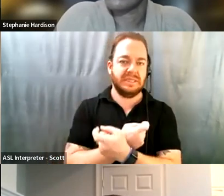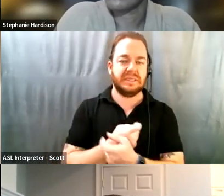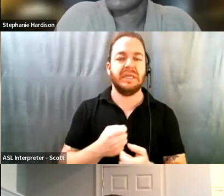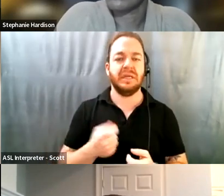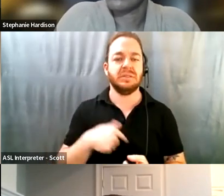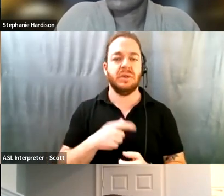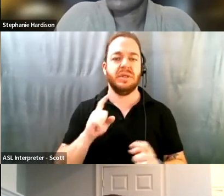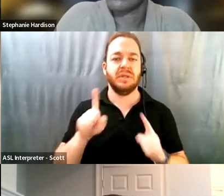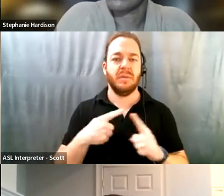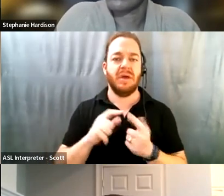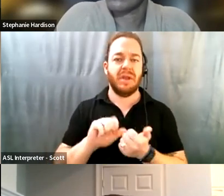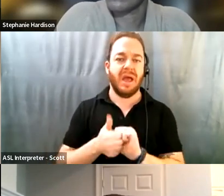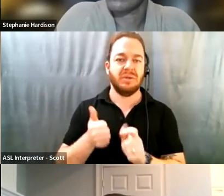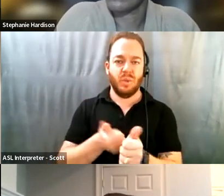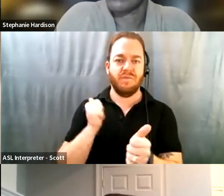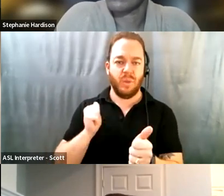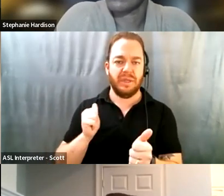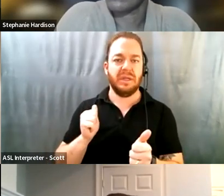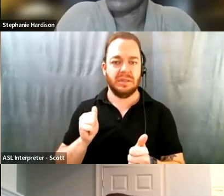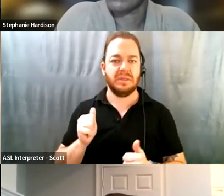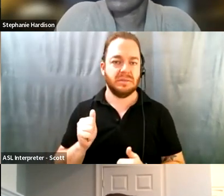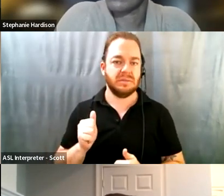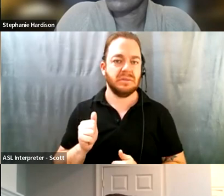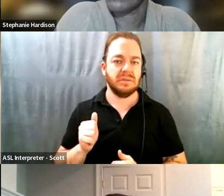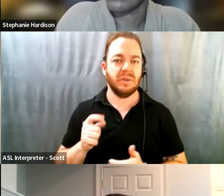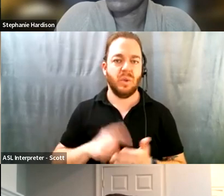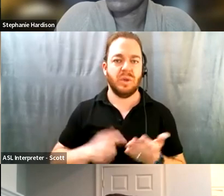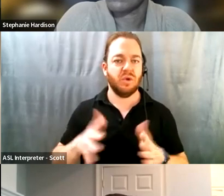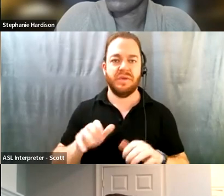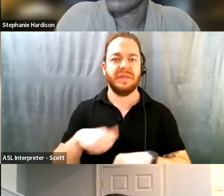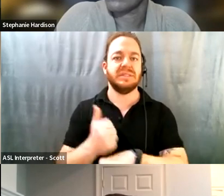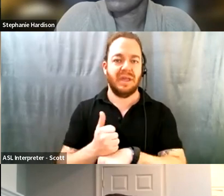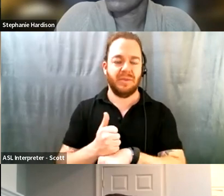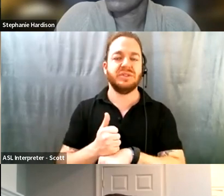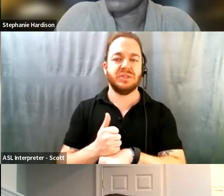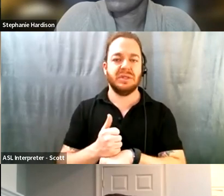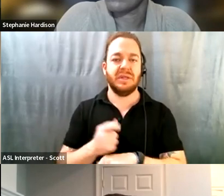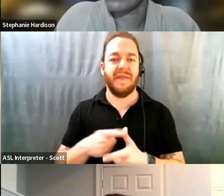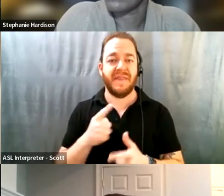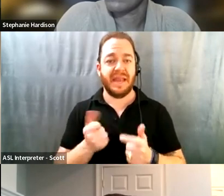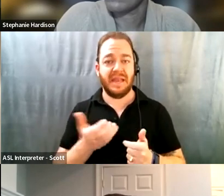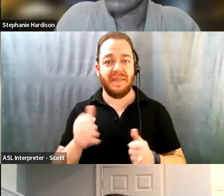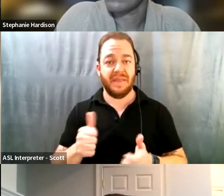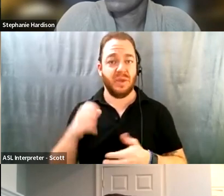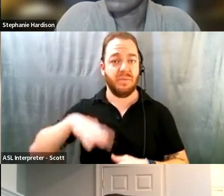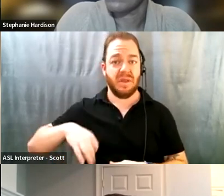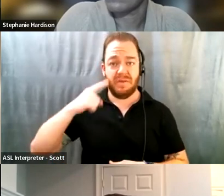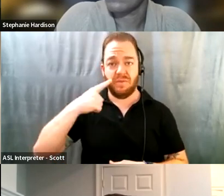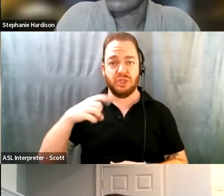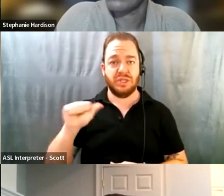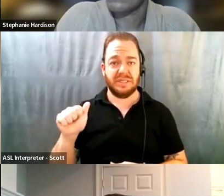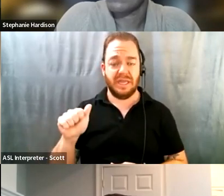talked a lot about how to stay away from what's already established. And then is there anything that could be helpful for GSA?